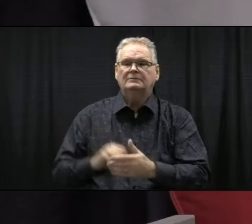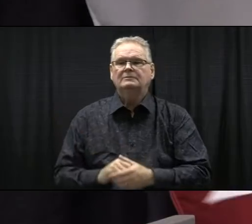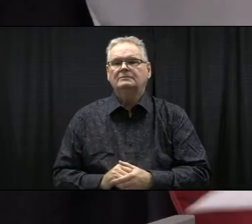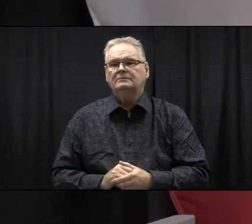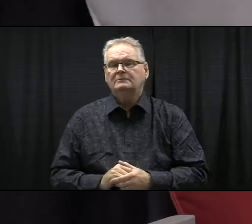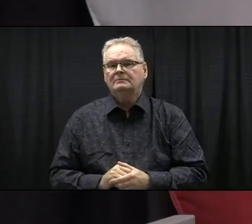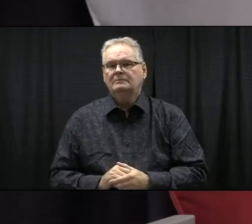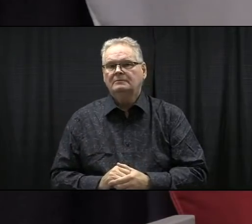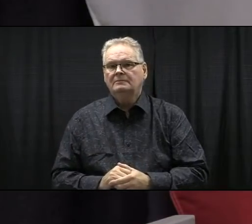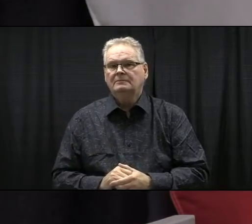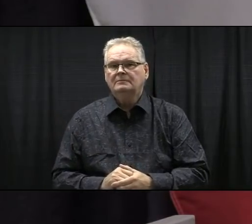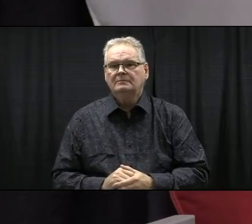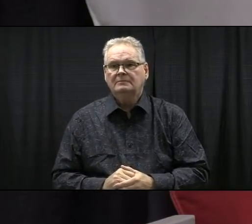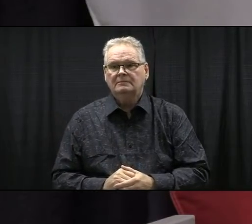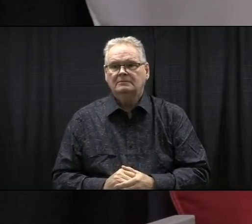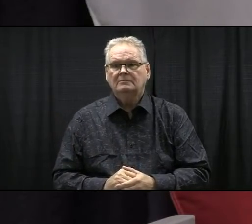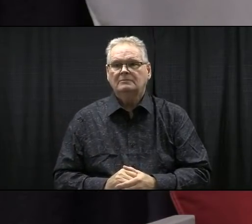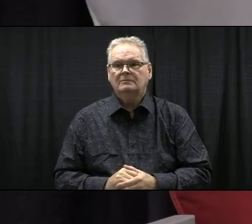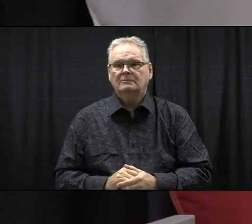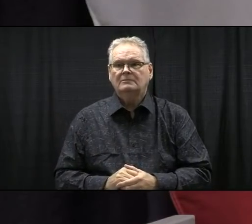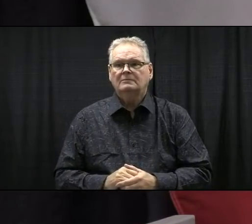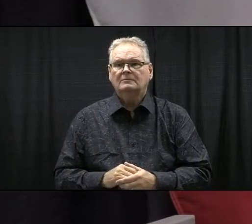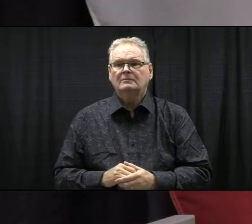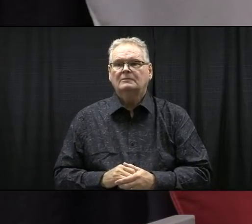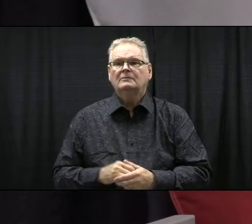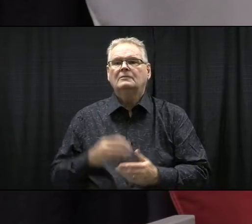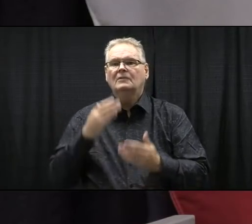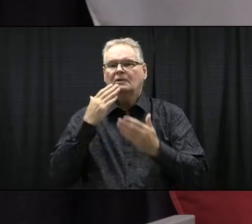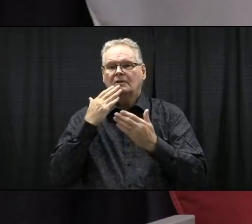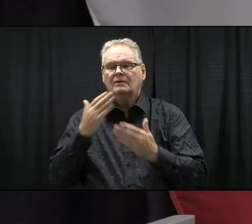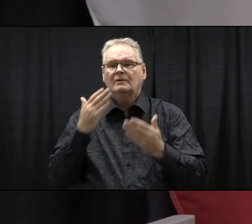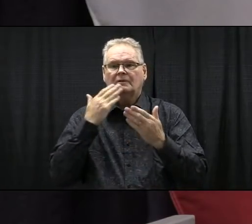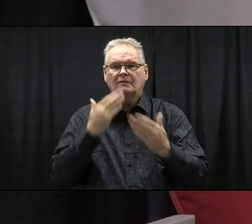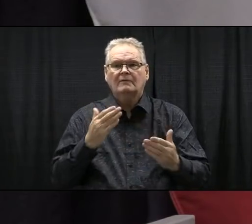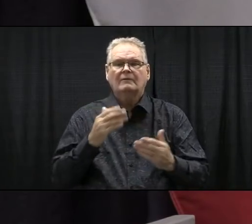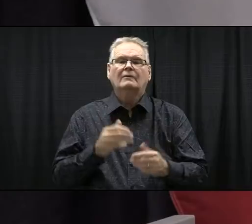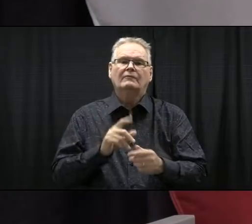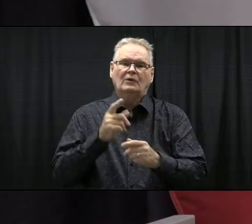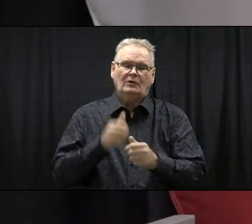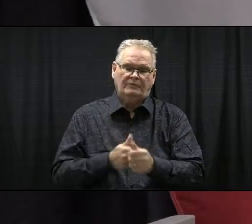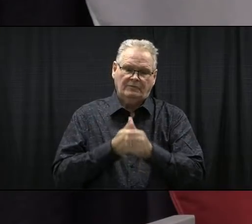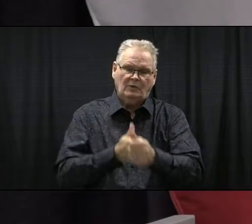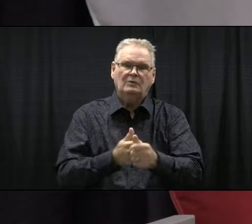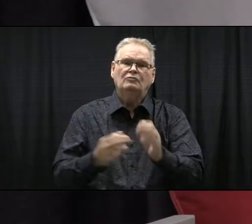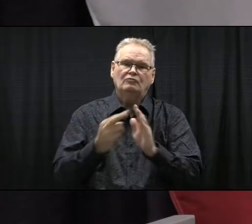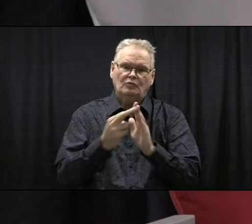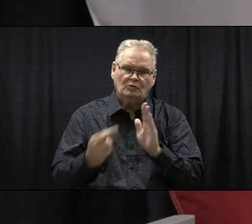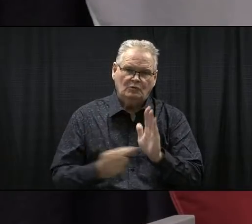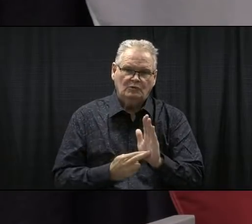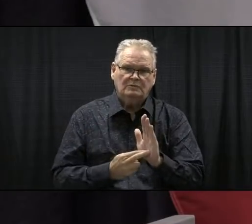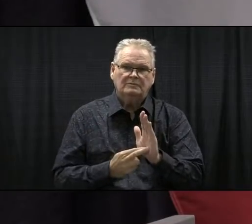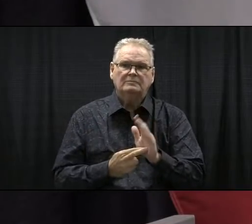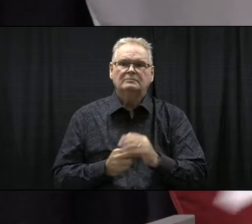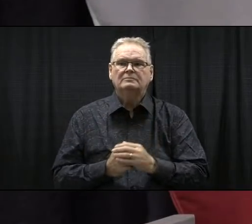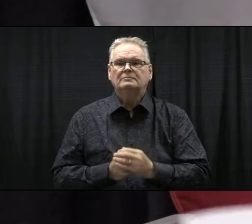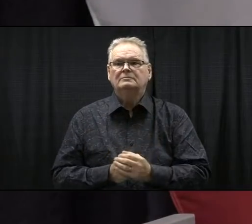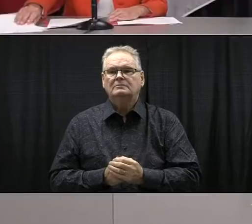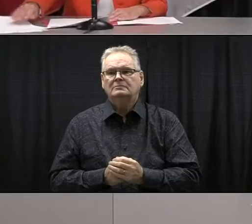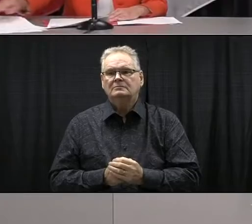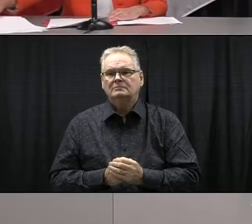1,747. Thank you to everyone doing their part and following public health direction. Please be kind to one another and stay safe. Thank you.